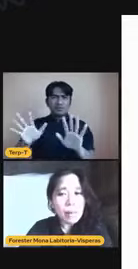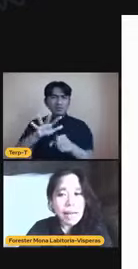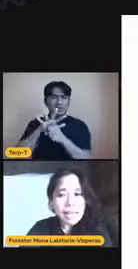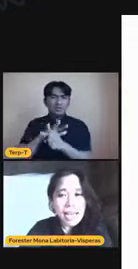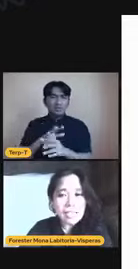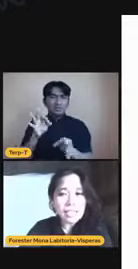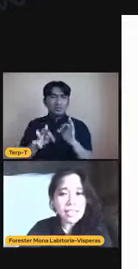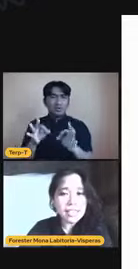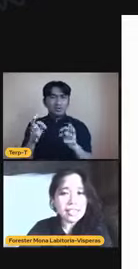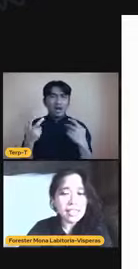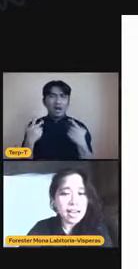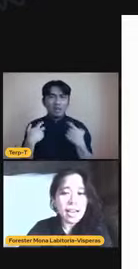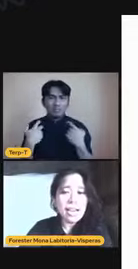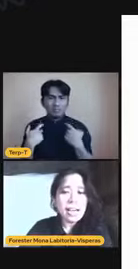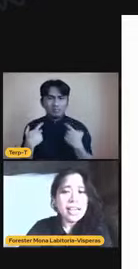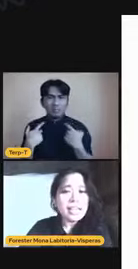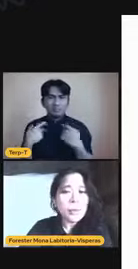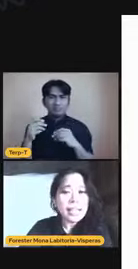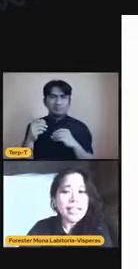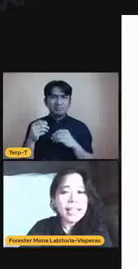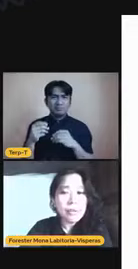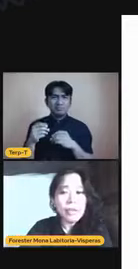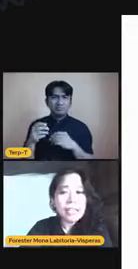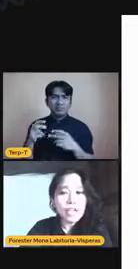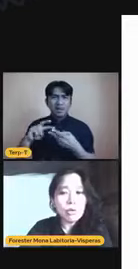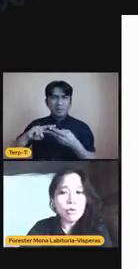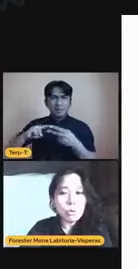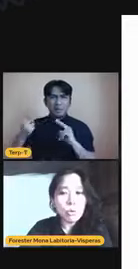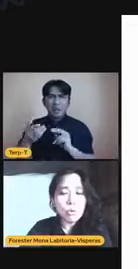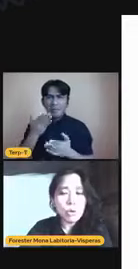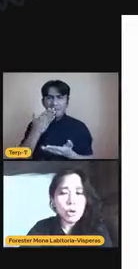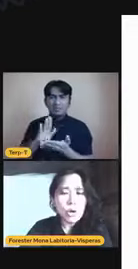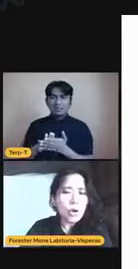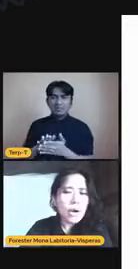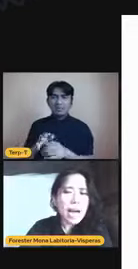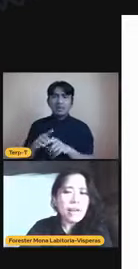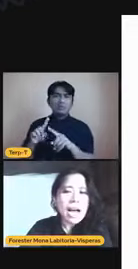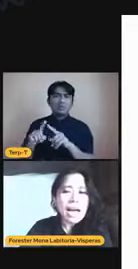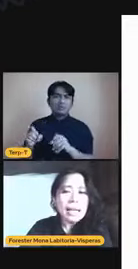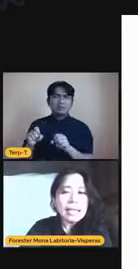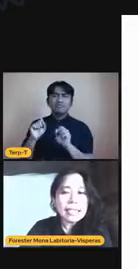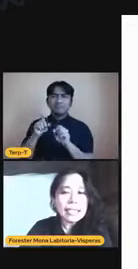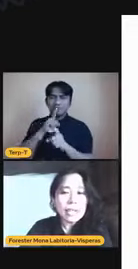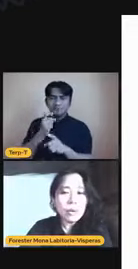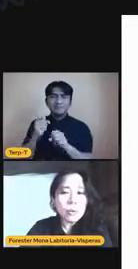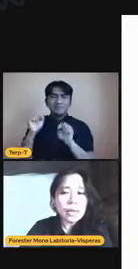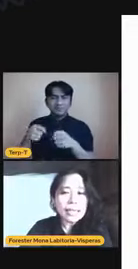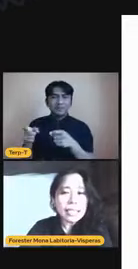with a band hand sa genes nila. Kasi we can definitely control or have